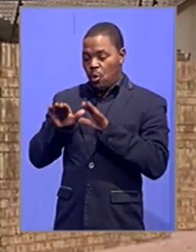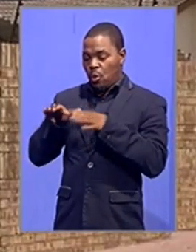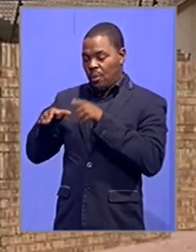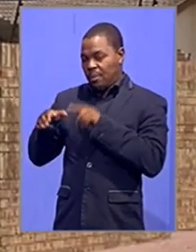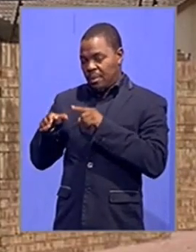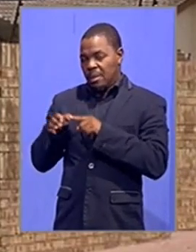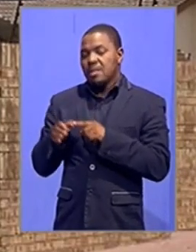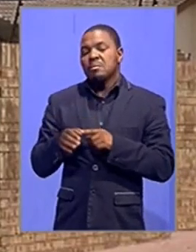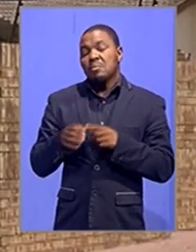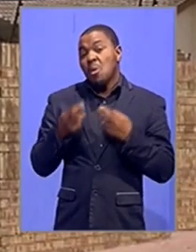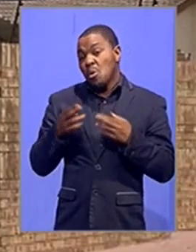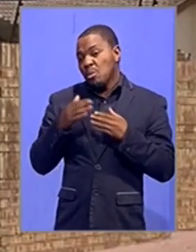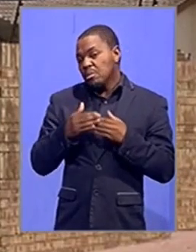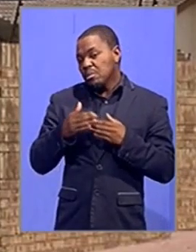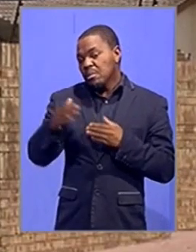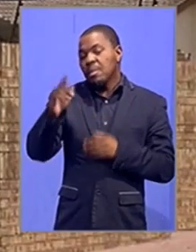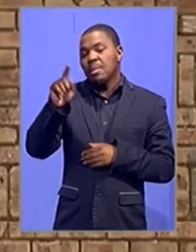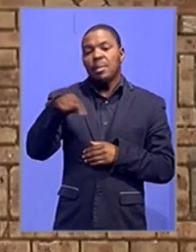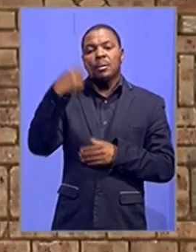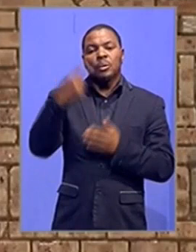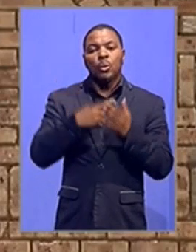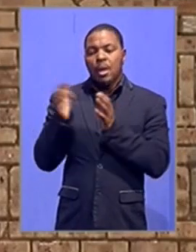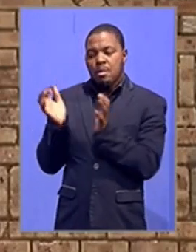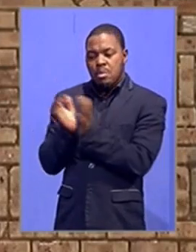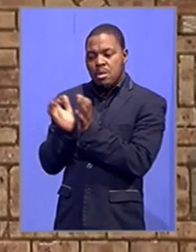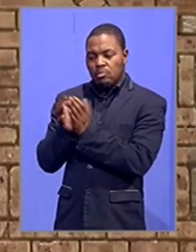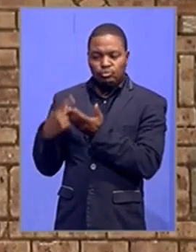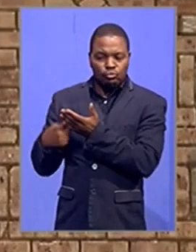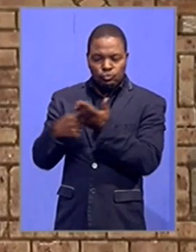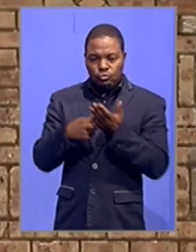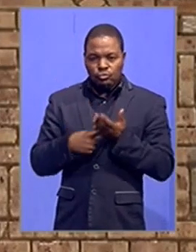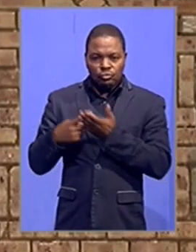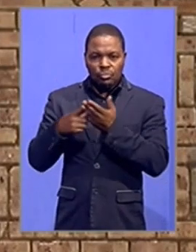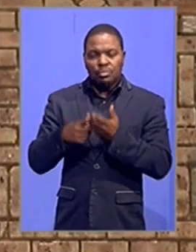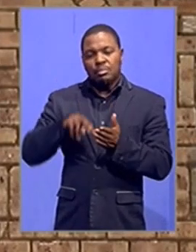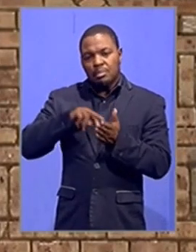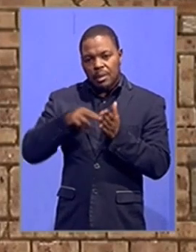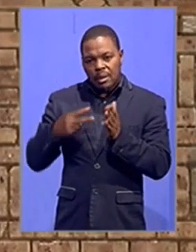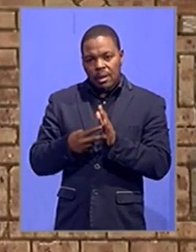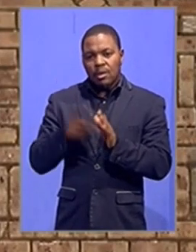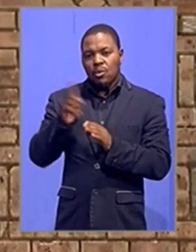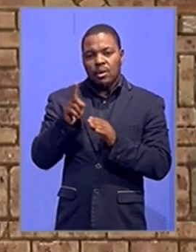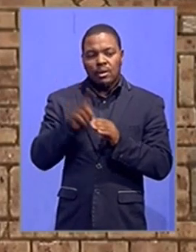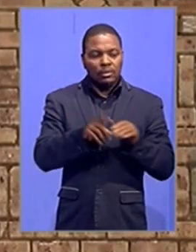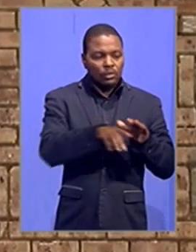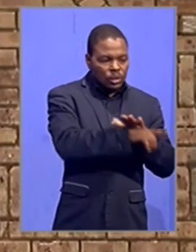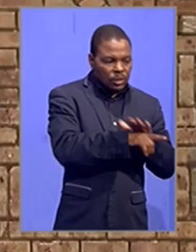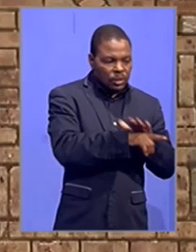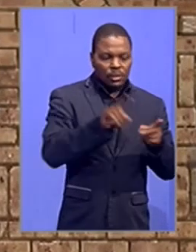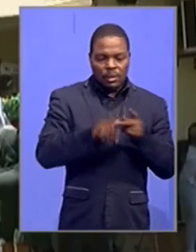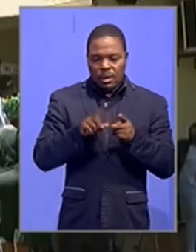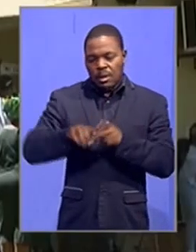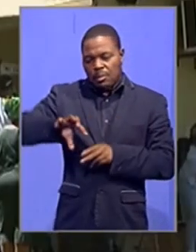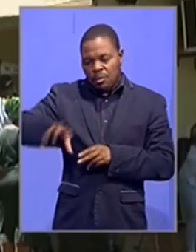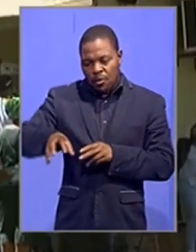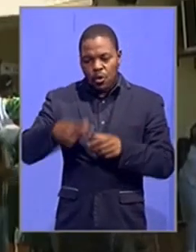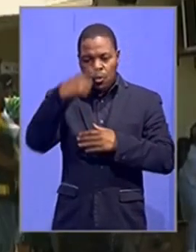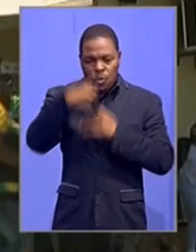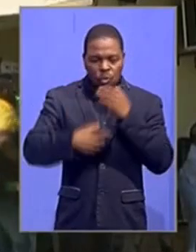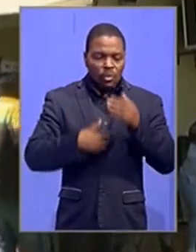solofetse go ka tshwara kopano beke e latelang go ka konosetsa ka ga ipaakanya di-conference tsa sedika le ya province.